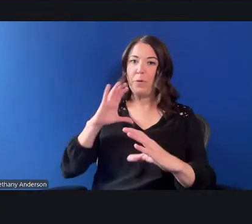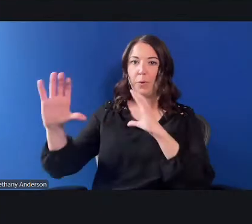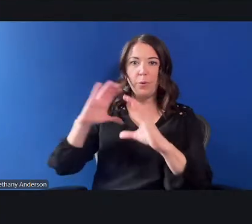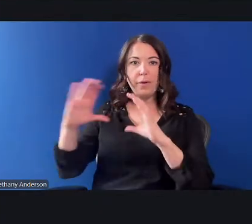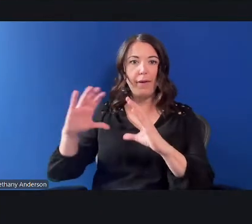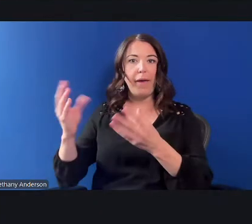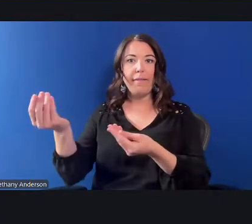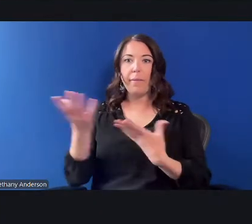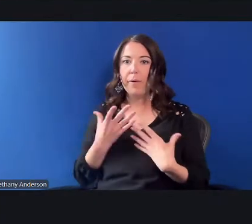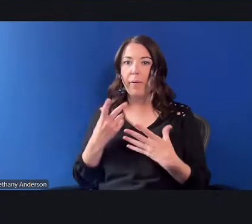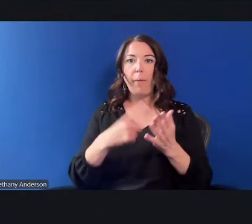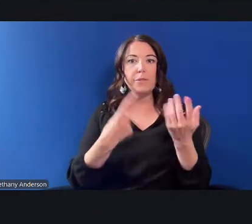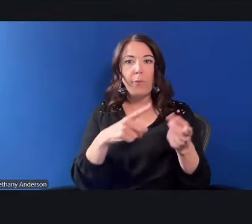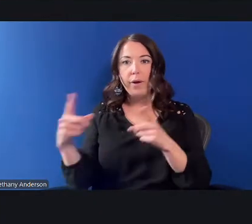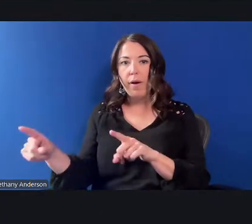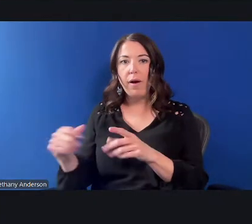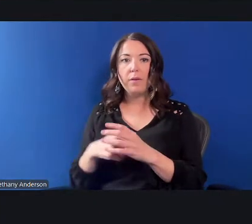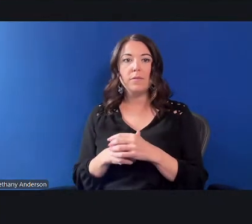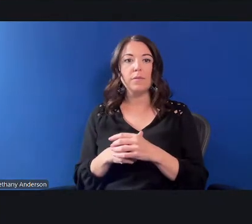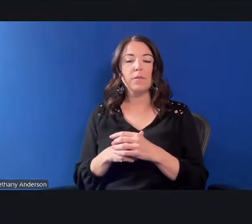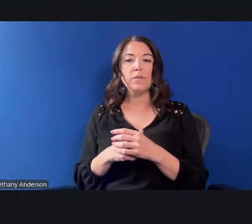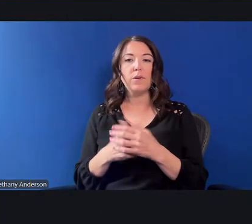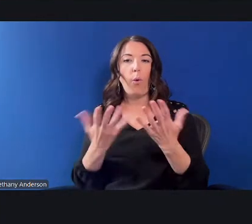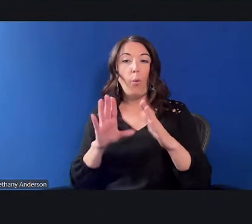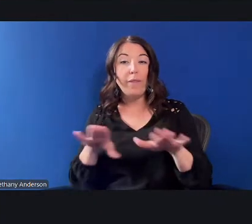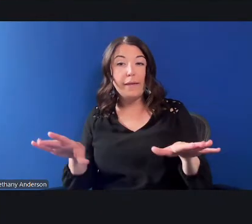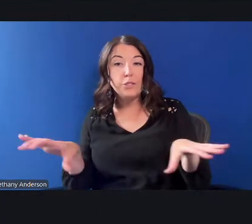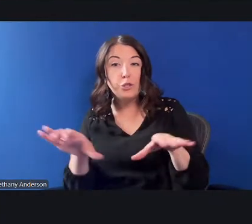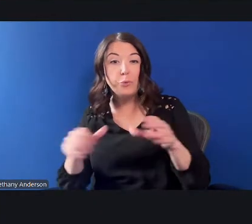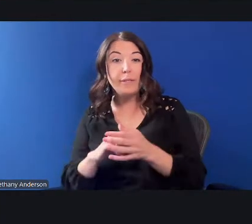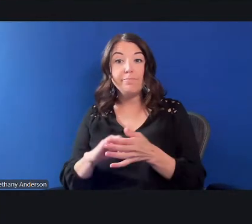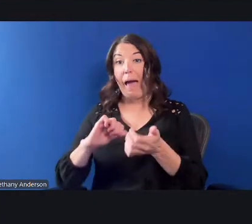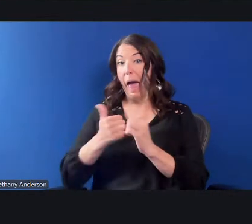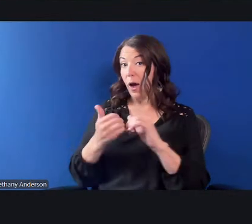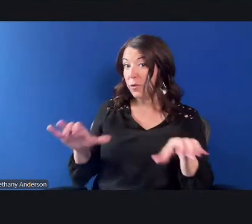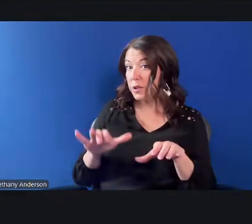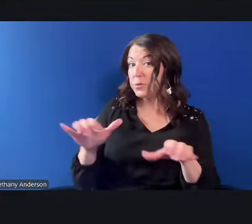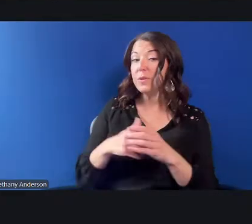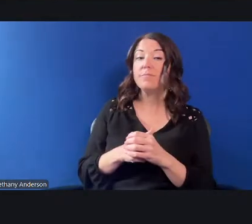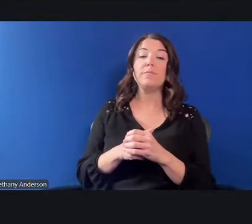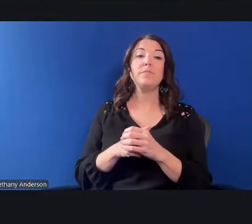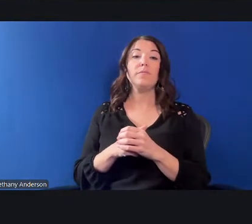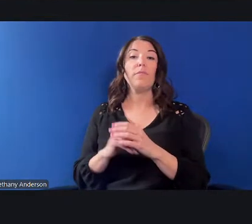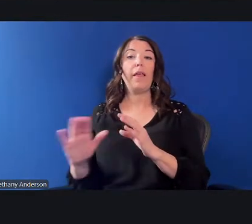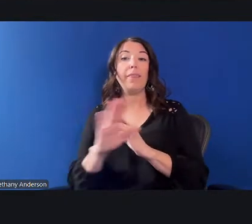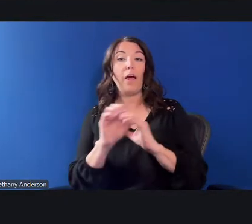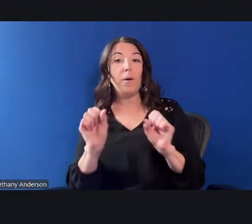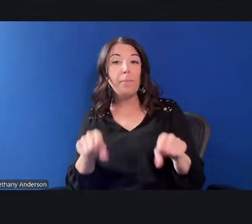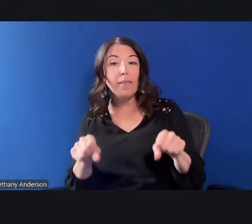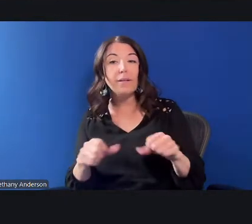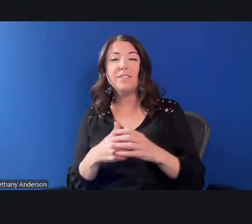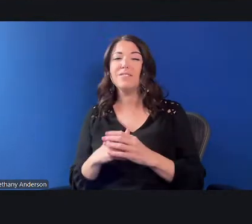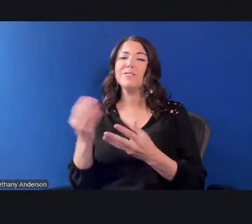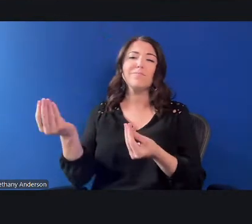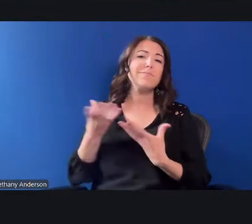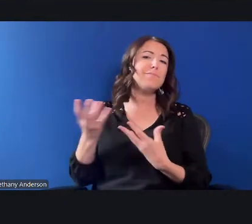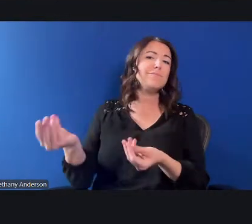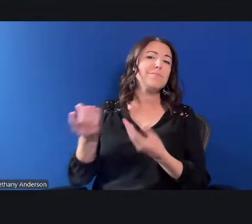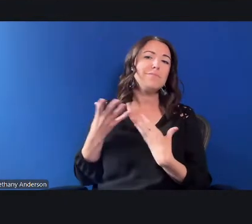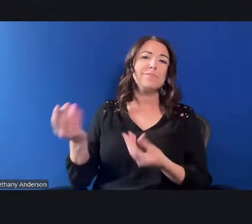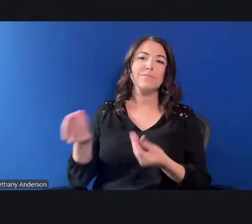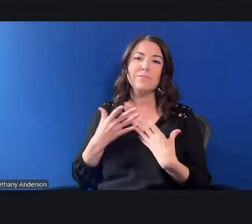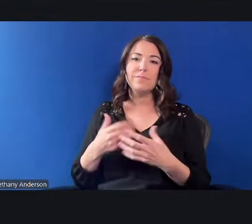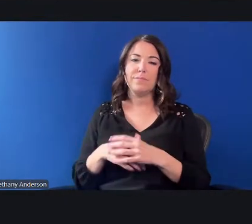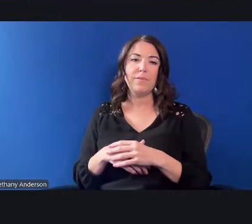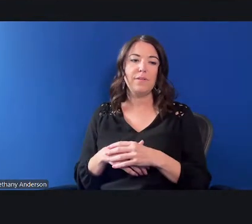they're at, what the kids are doing, how they're doing, their abilities, and, everything that